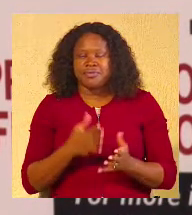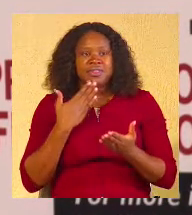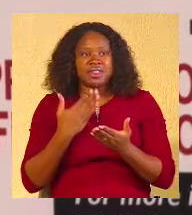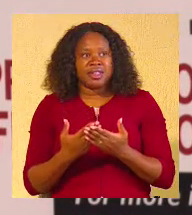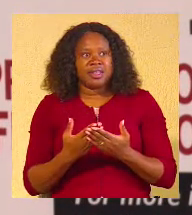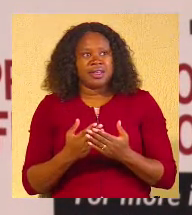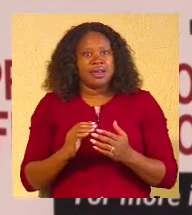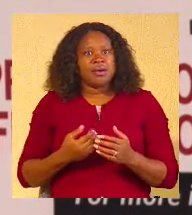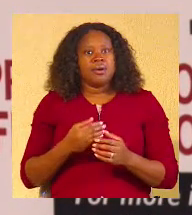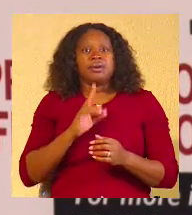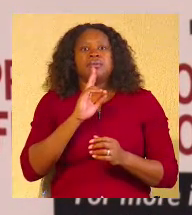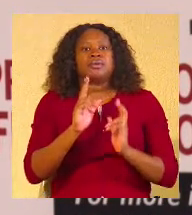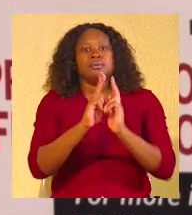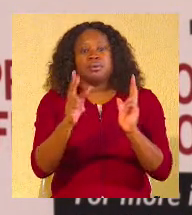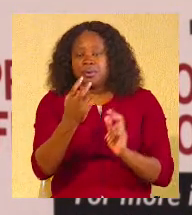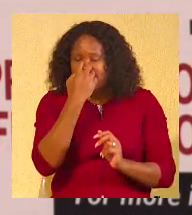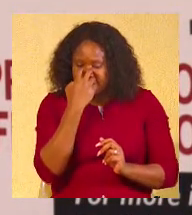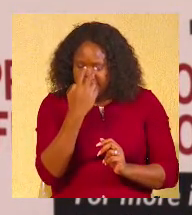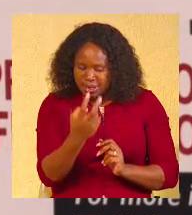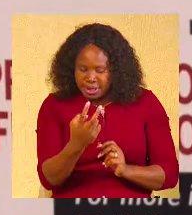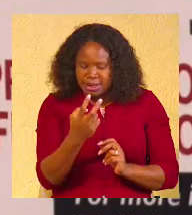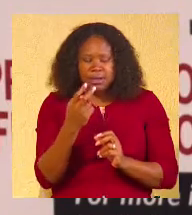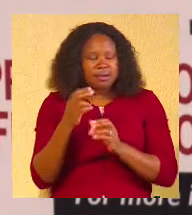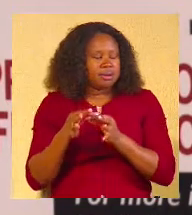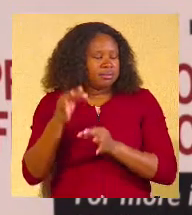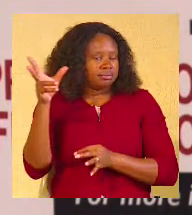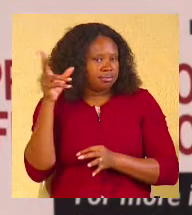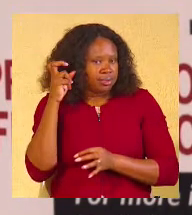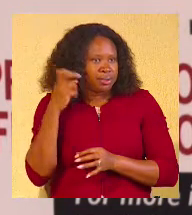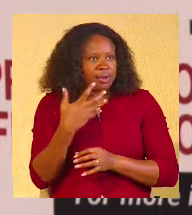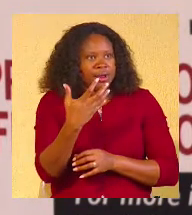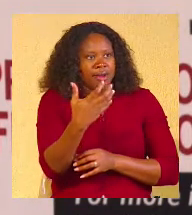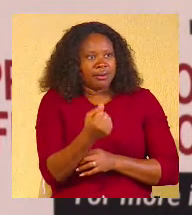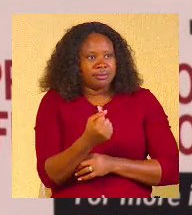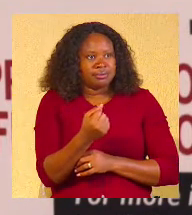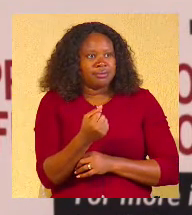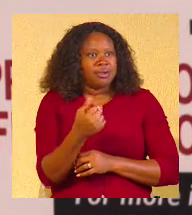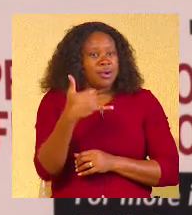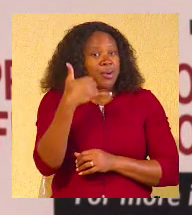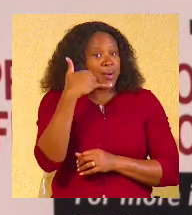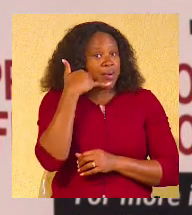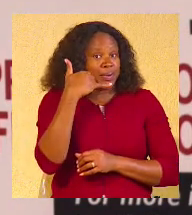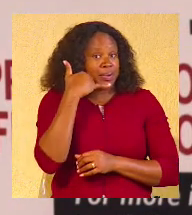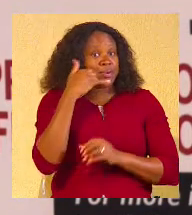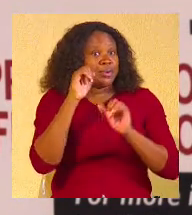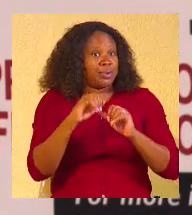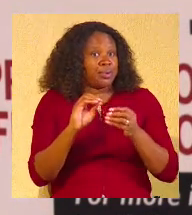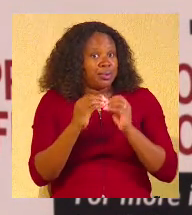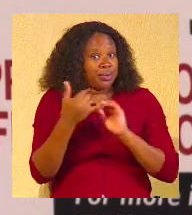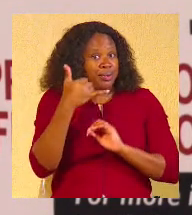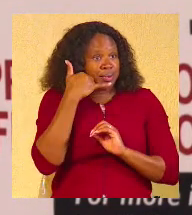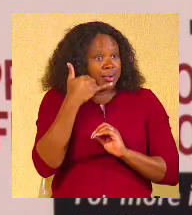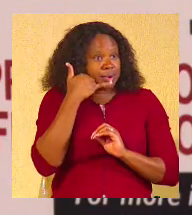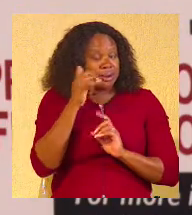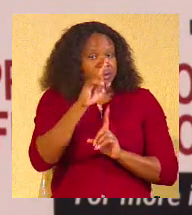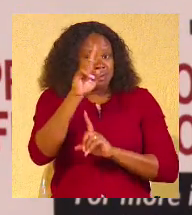just remind our viewers from home that we have a call line where you can call in to ask the